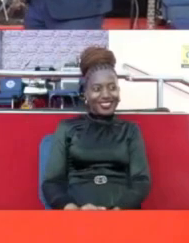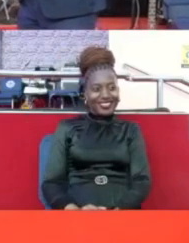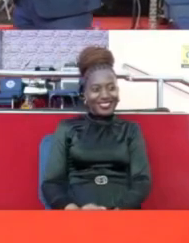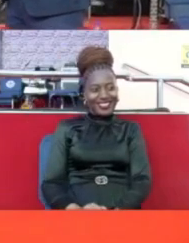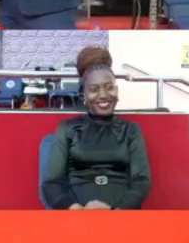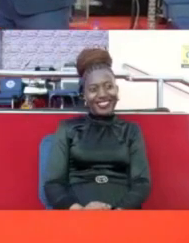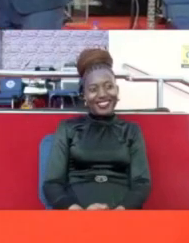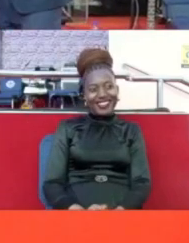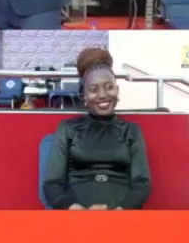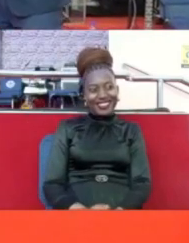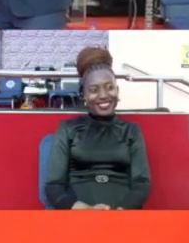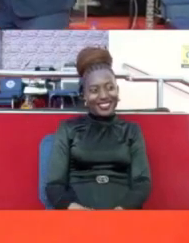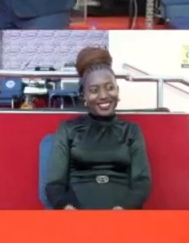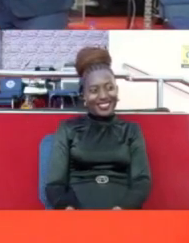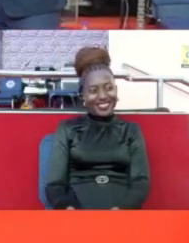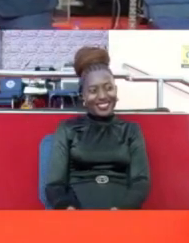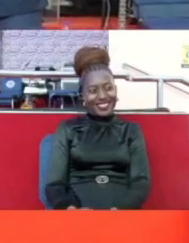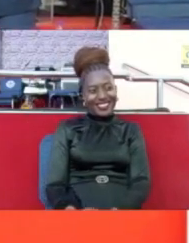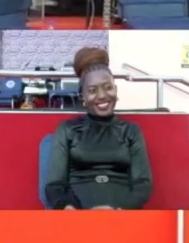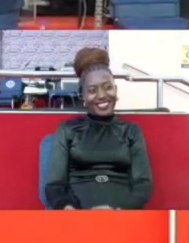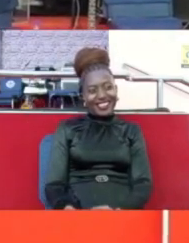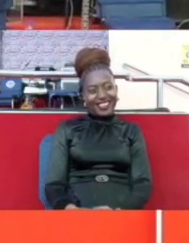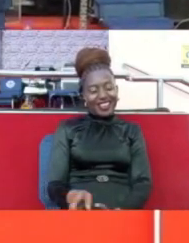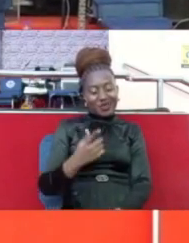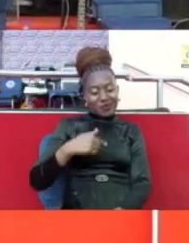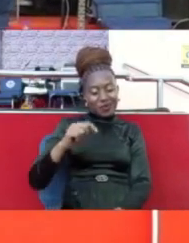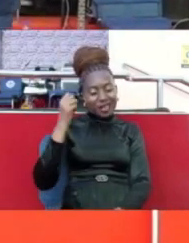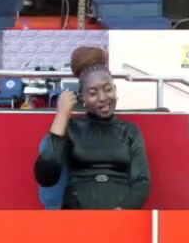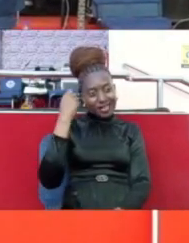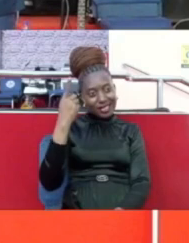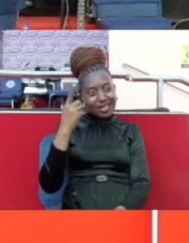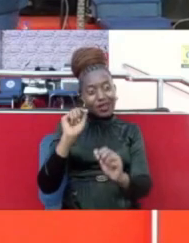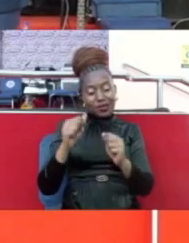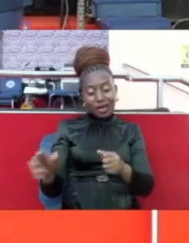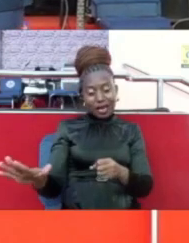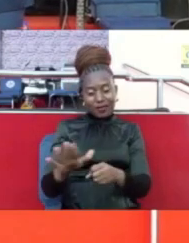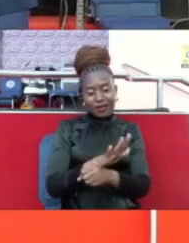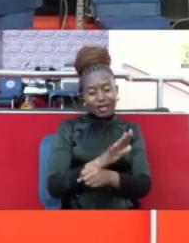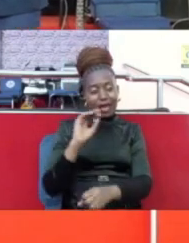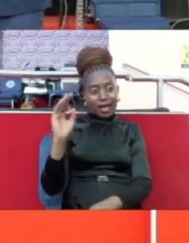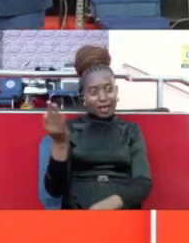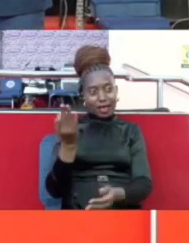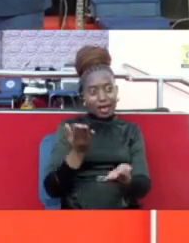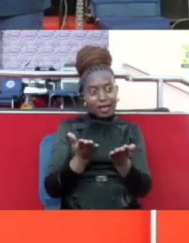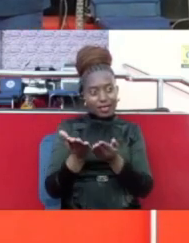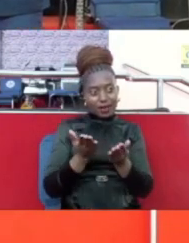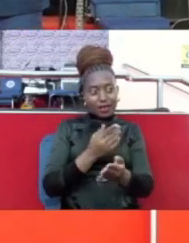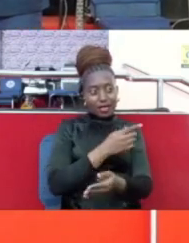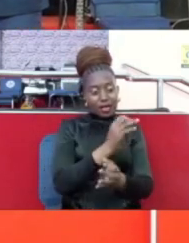something. Now, do you understand that we can fill a third service if you win